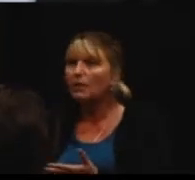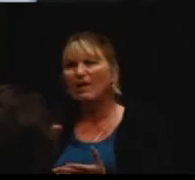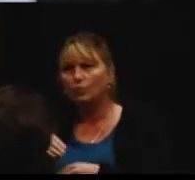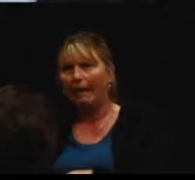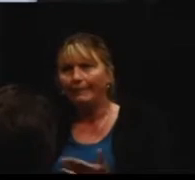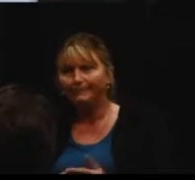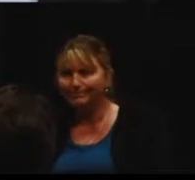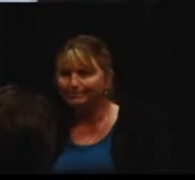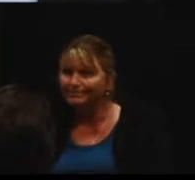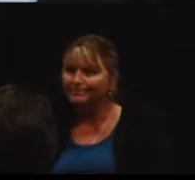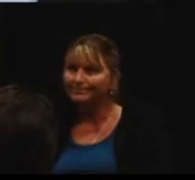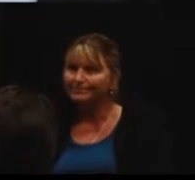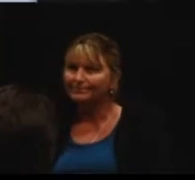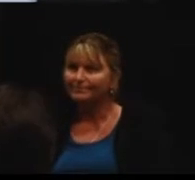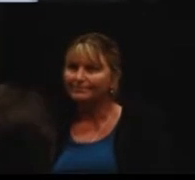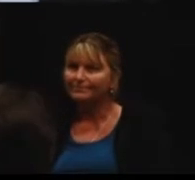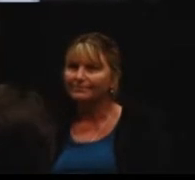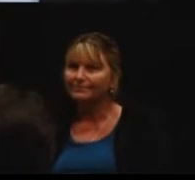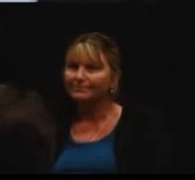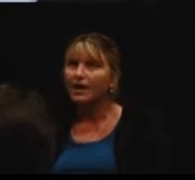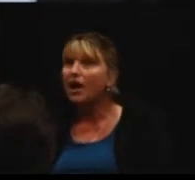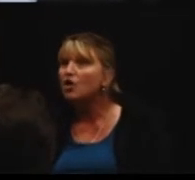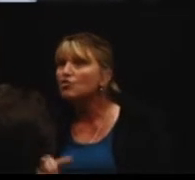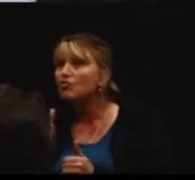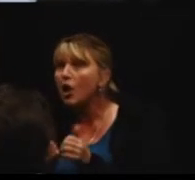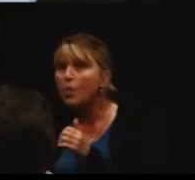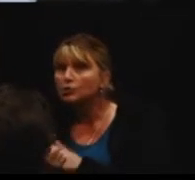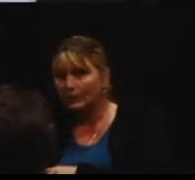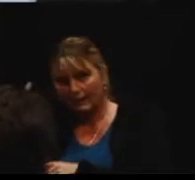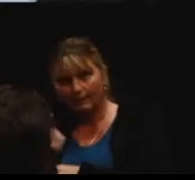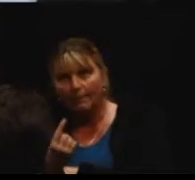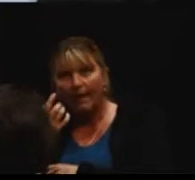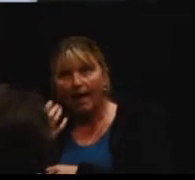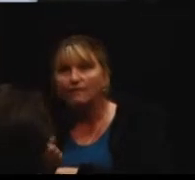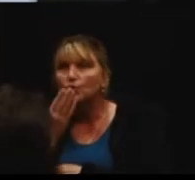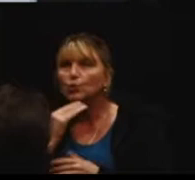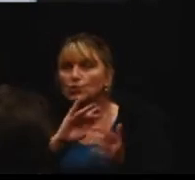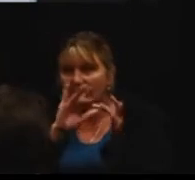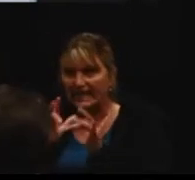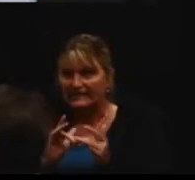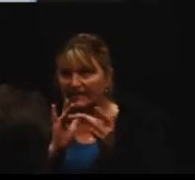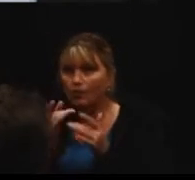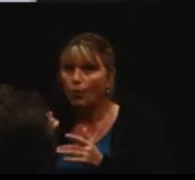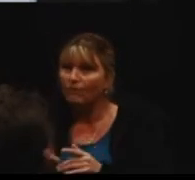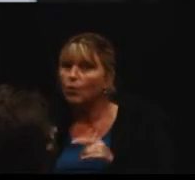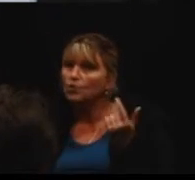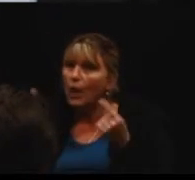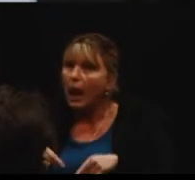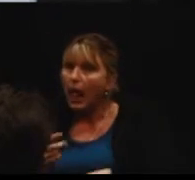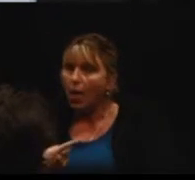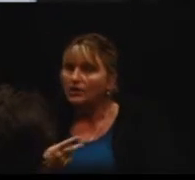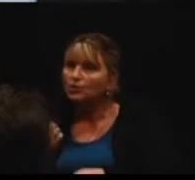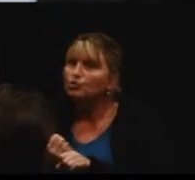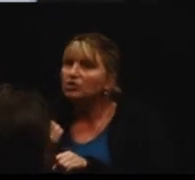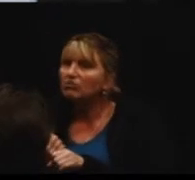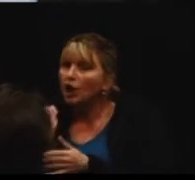it. We have this great opportunity in front of us of using the internet to allow us to generate new